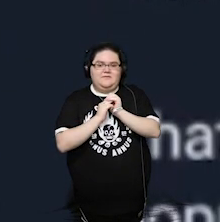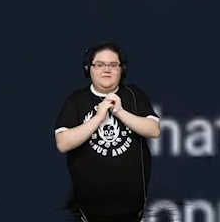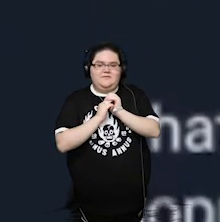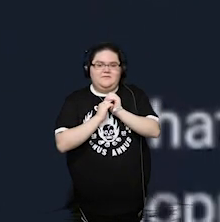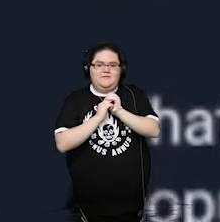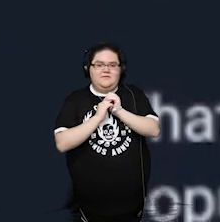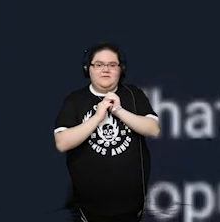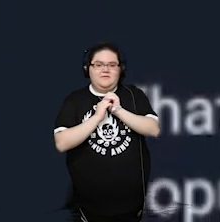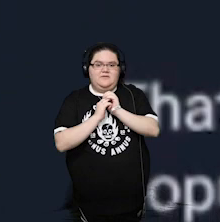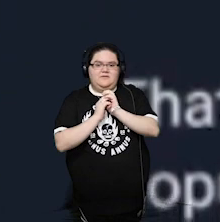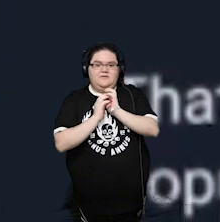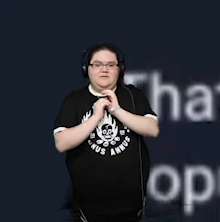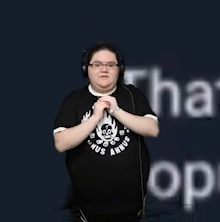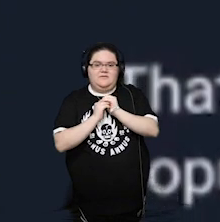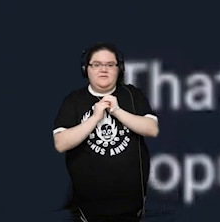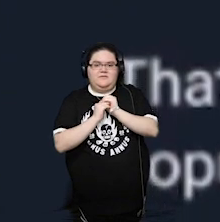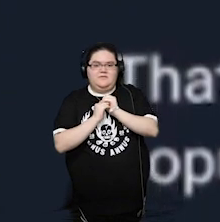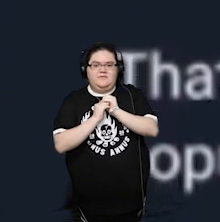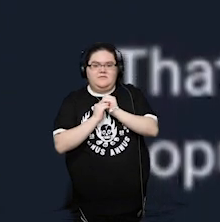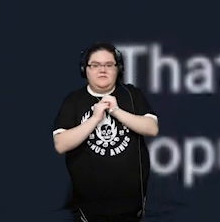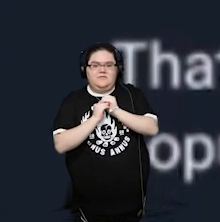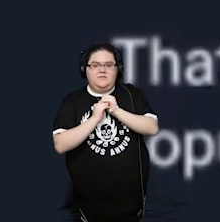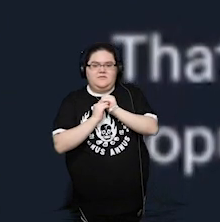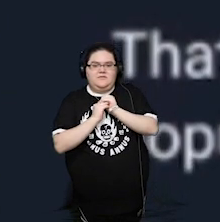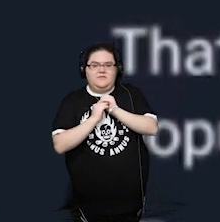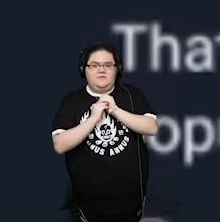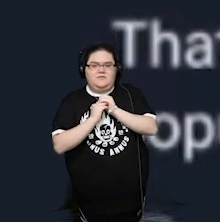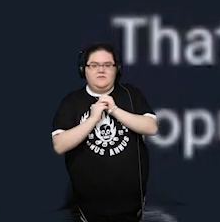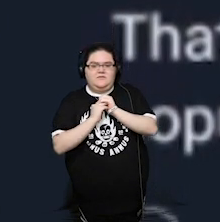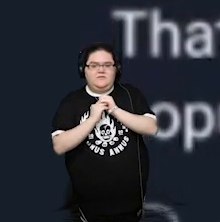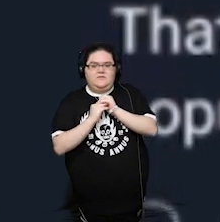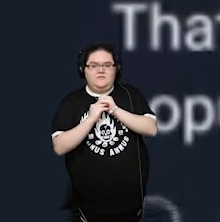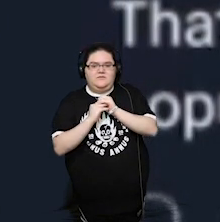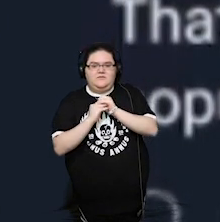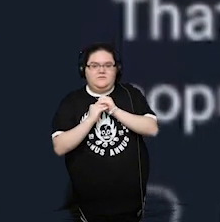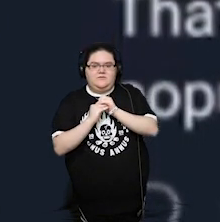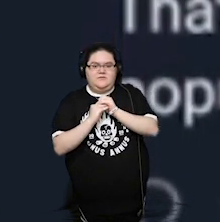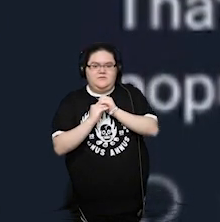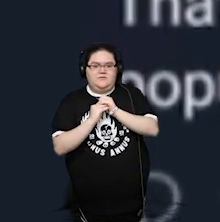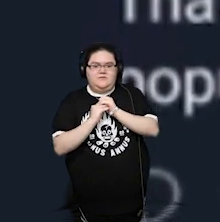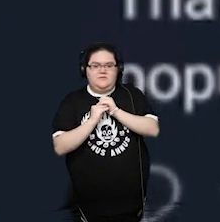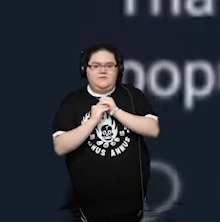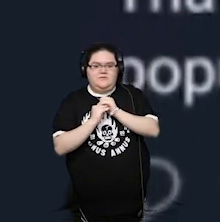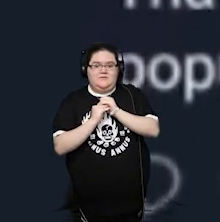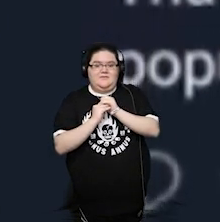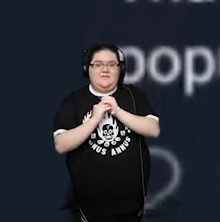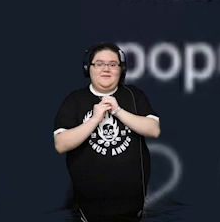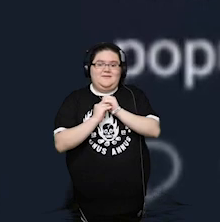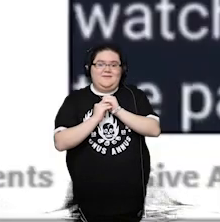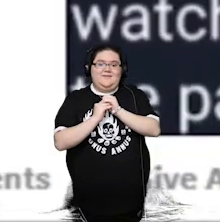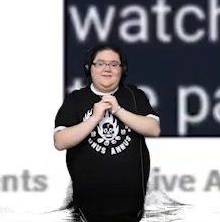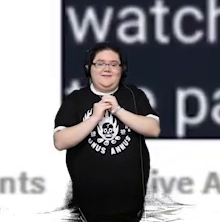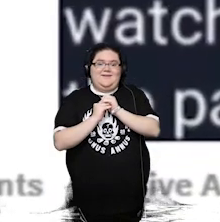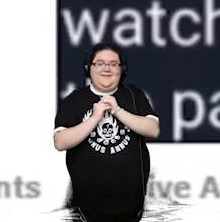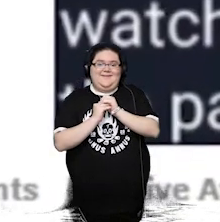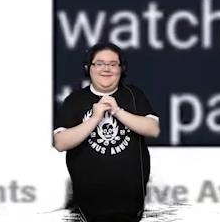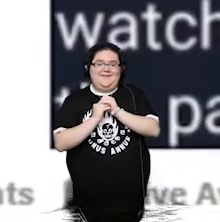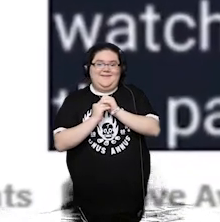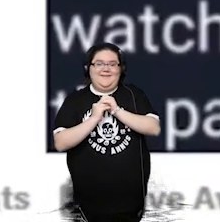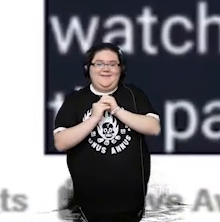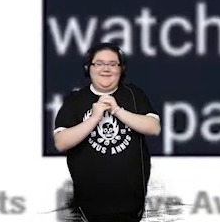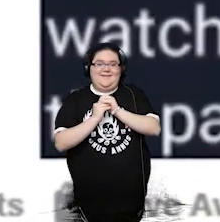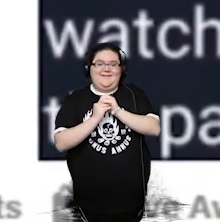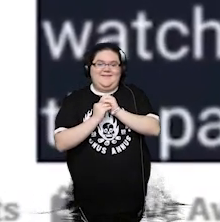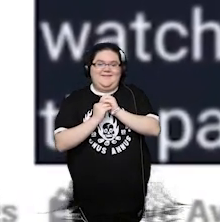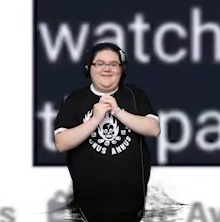3.15 unique viewers from the UK that month, 3.15 million. That's equivalent to 5% of the entire population of the country. So in theory, while in the